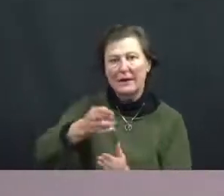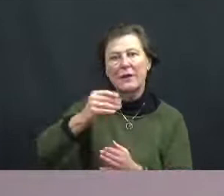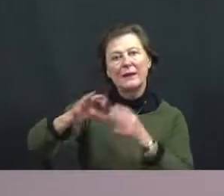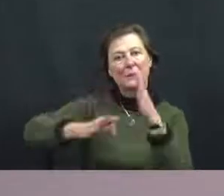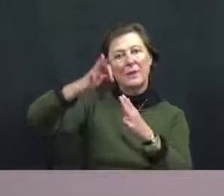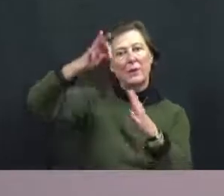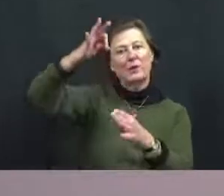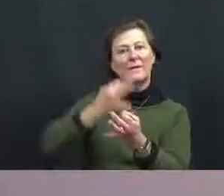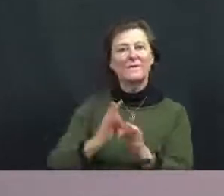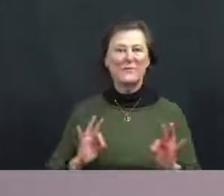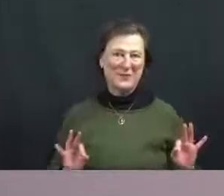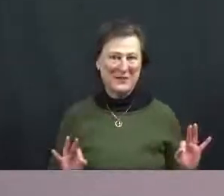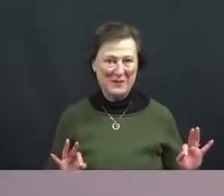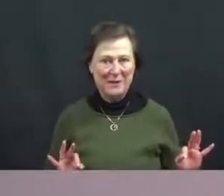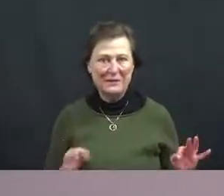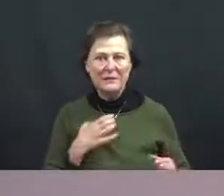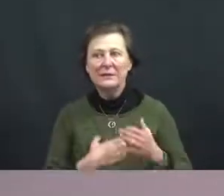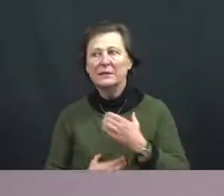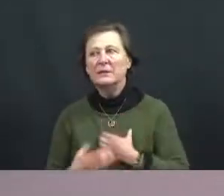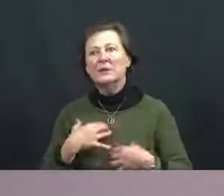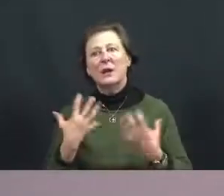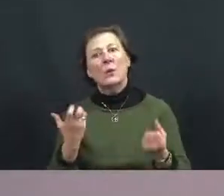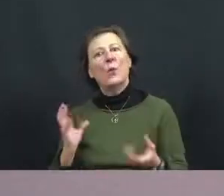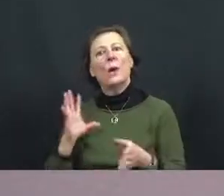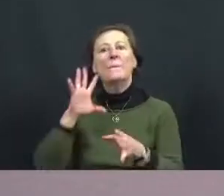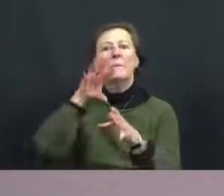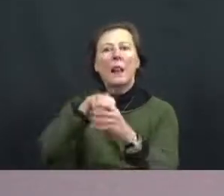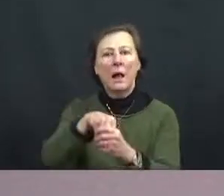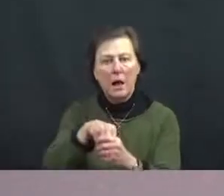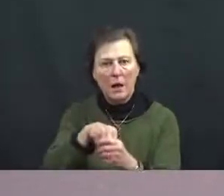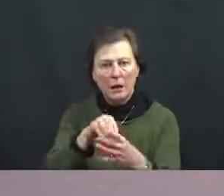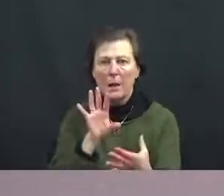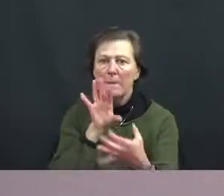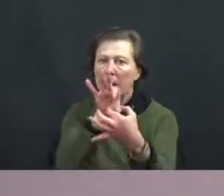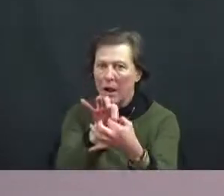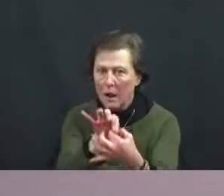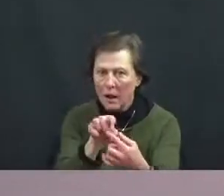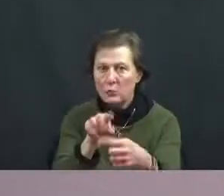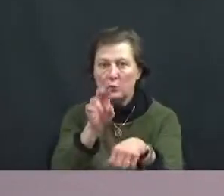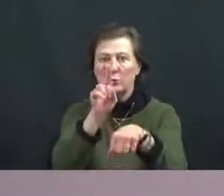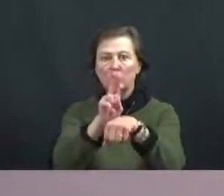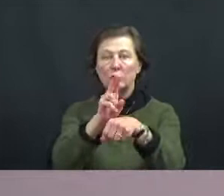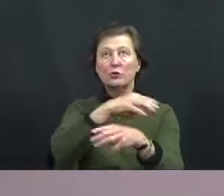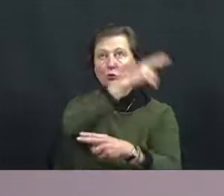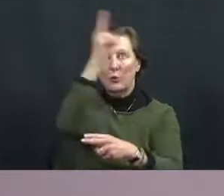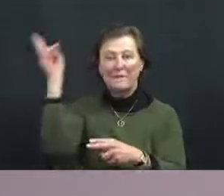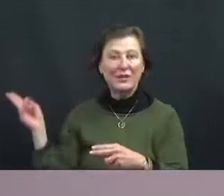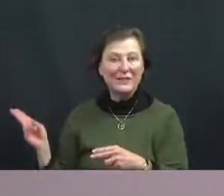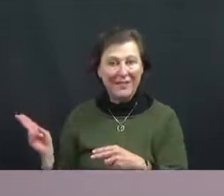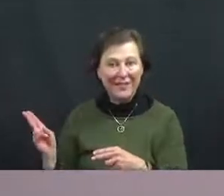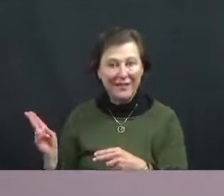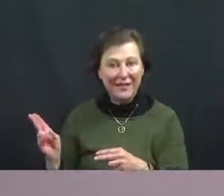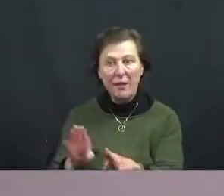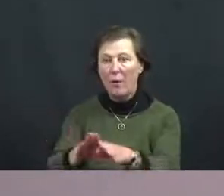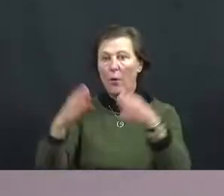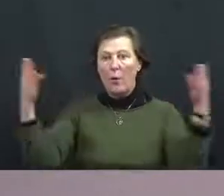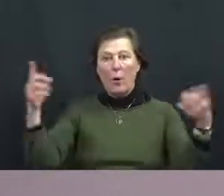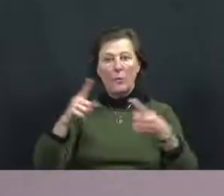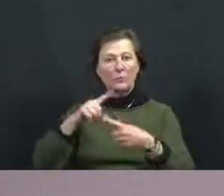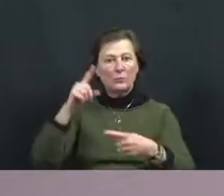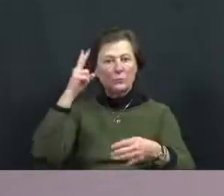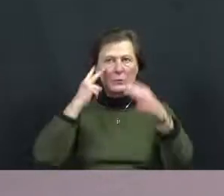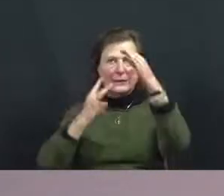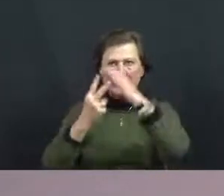freedom, that yearns to belong to the church universal. It is open to insight